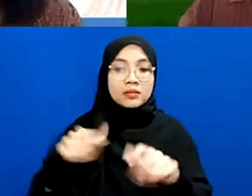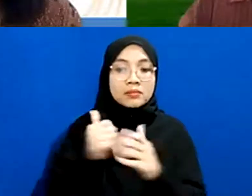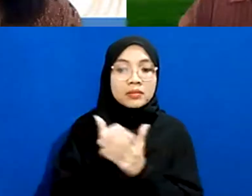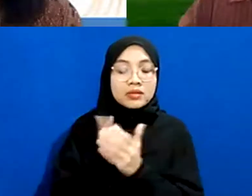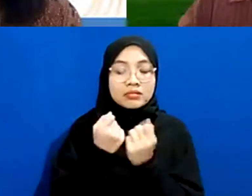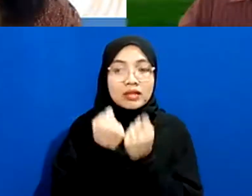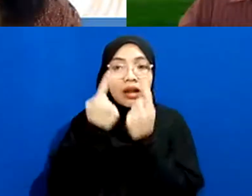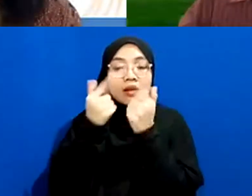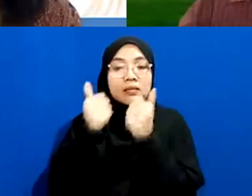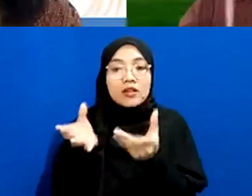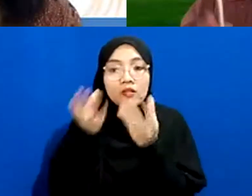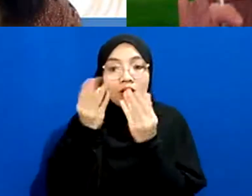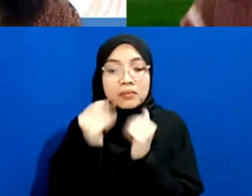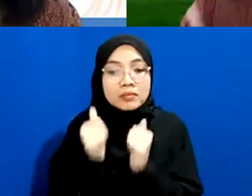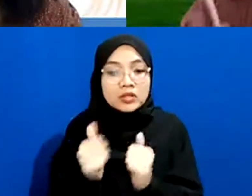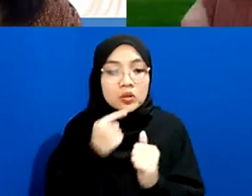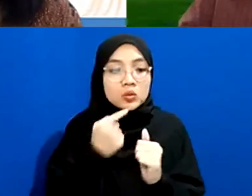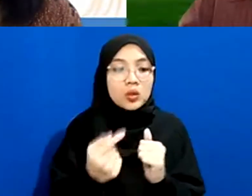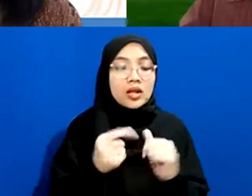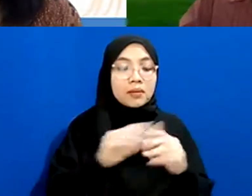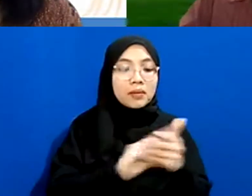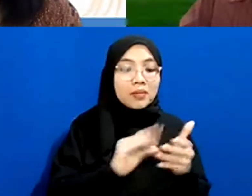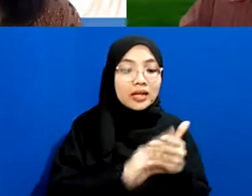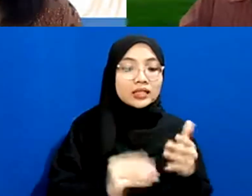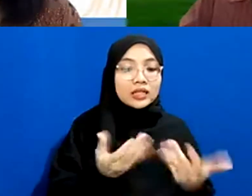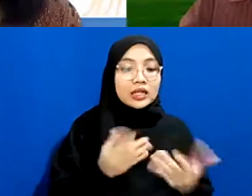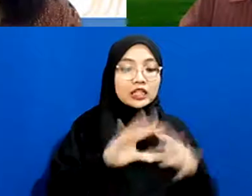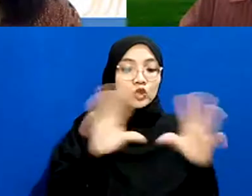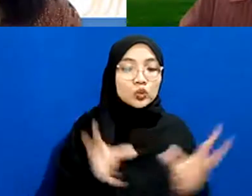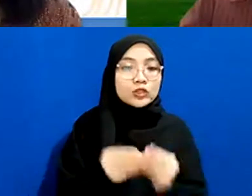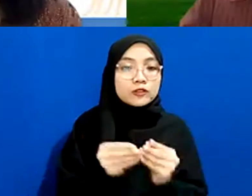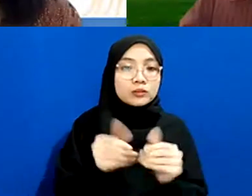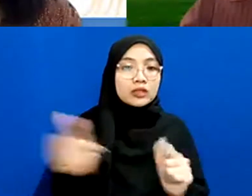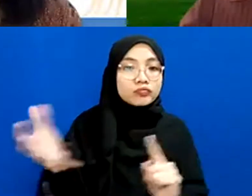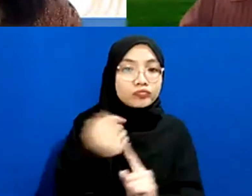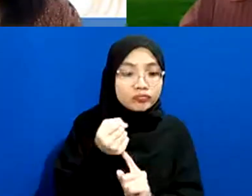inclusivity. But I think keep it